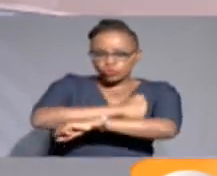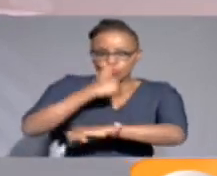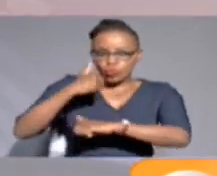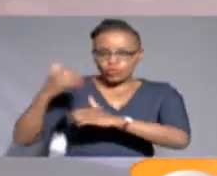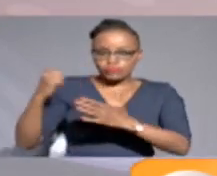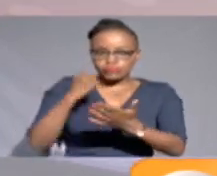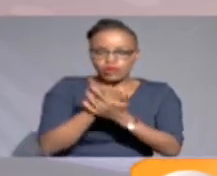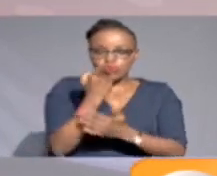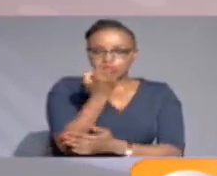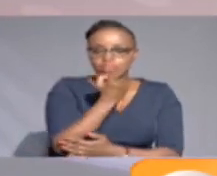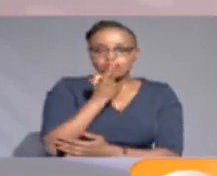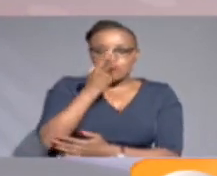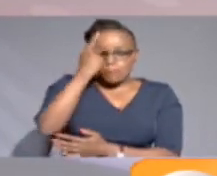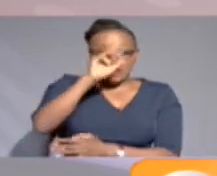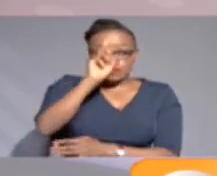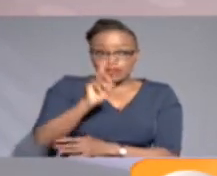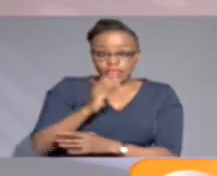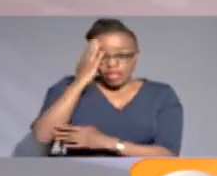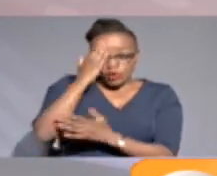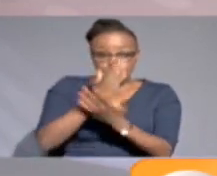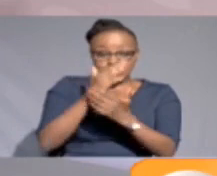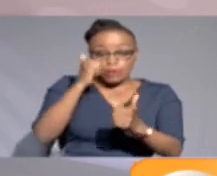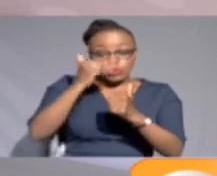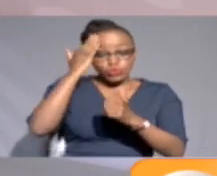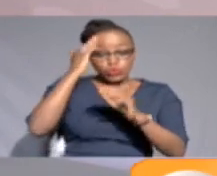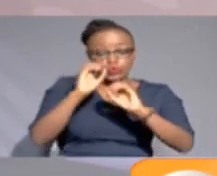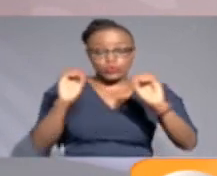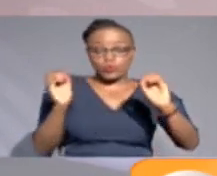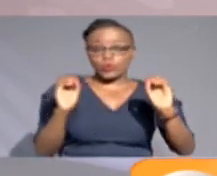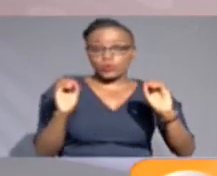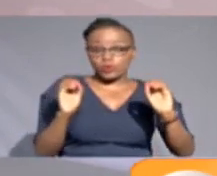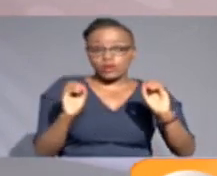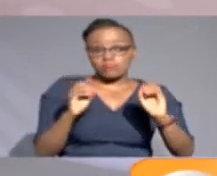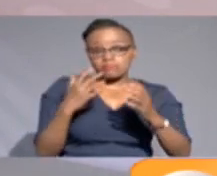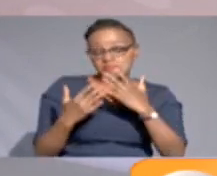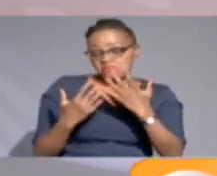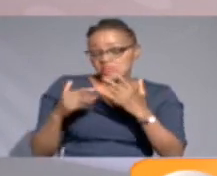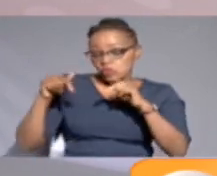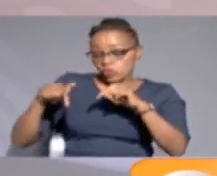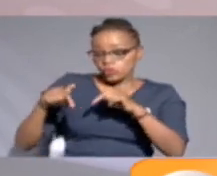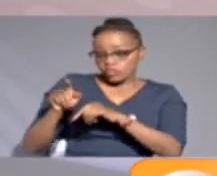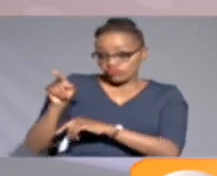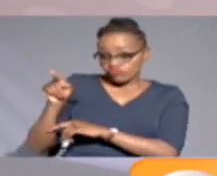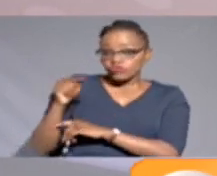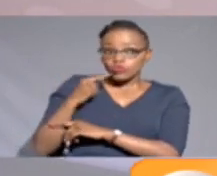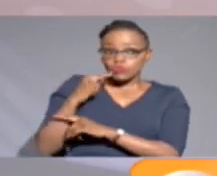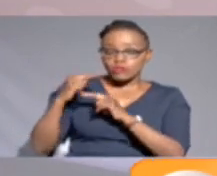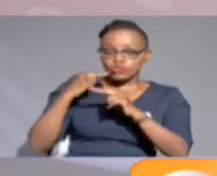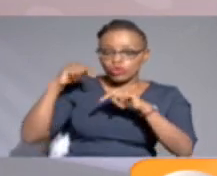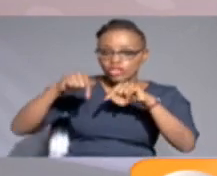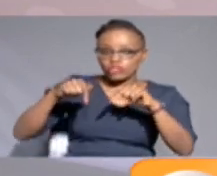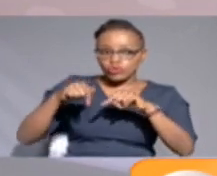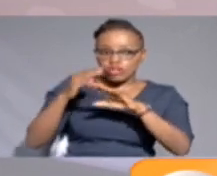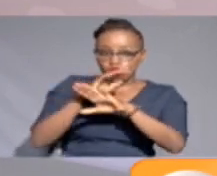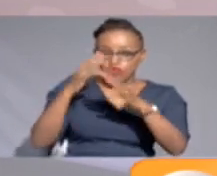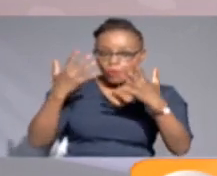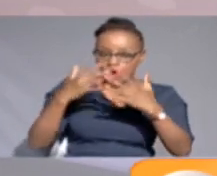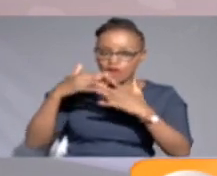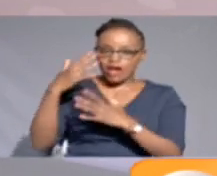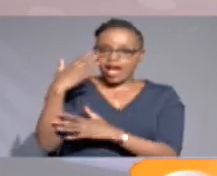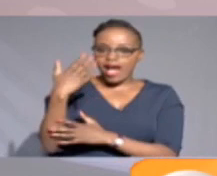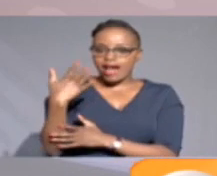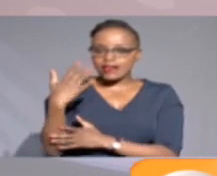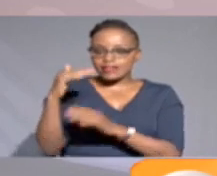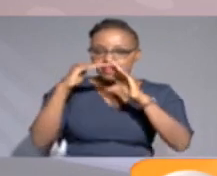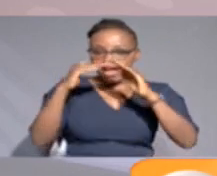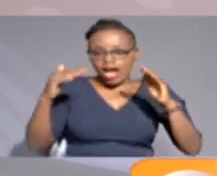come from single parents? Do they know something that we don't know? That is what Wahiga Moore will be pursuing tonight from the Green House